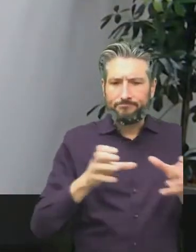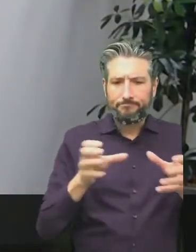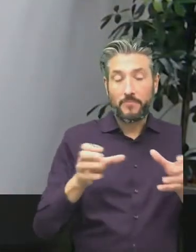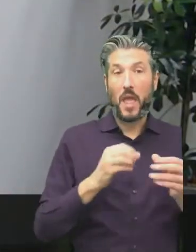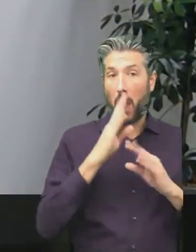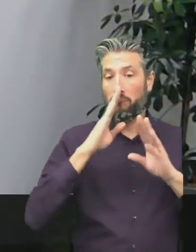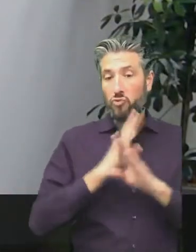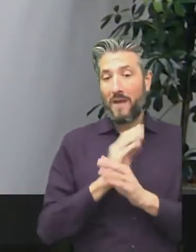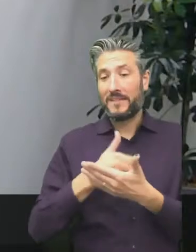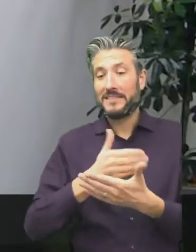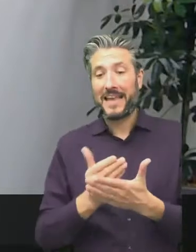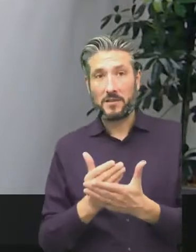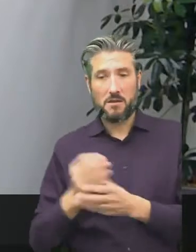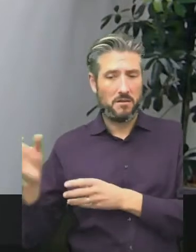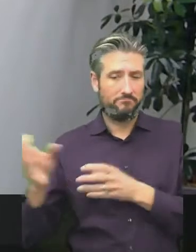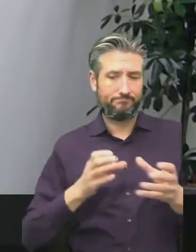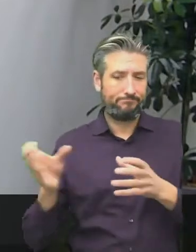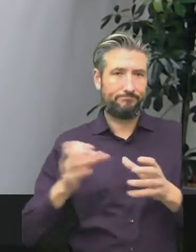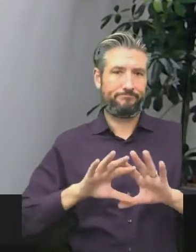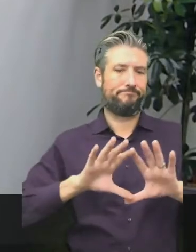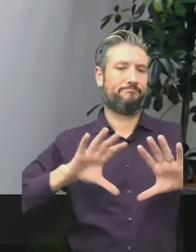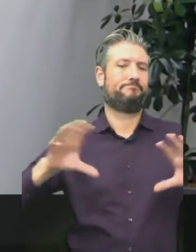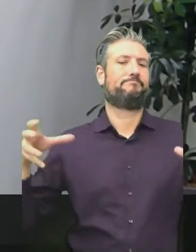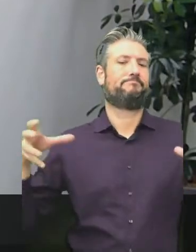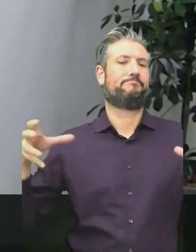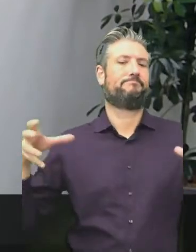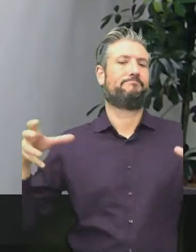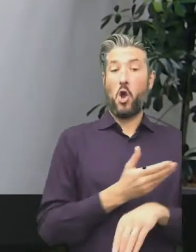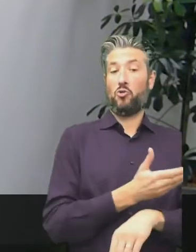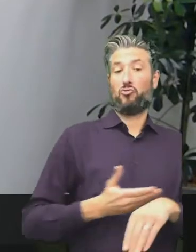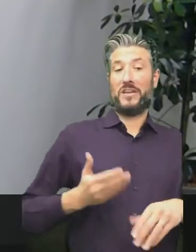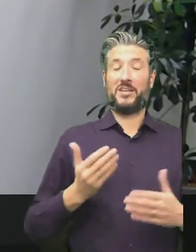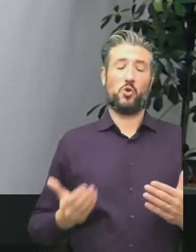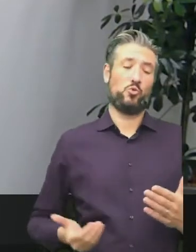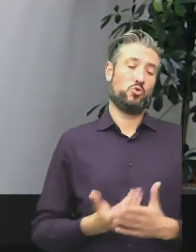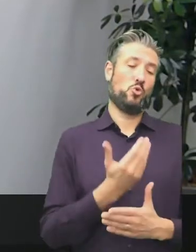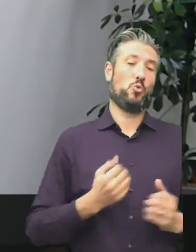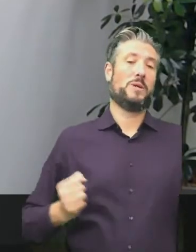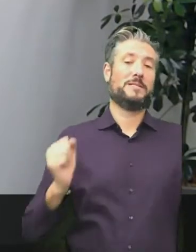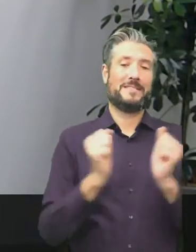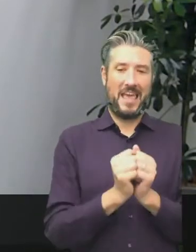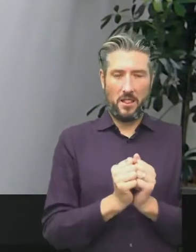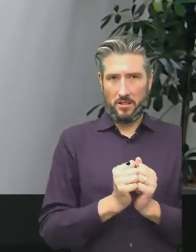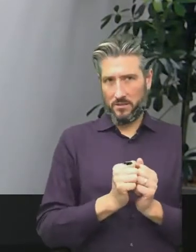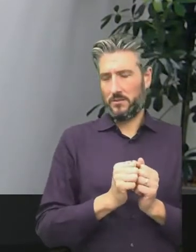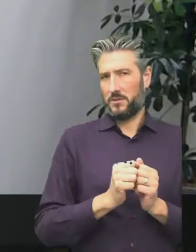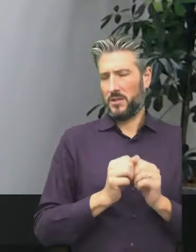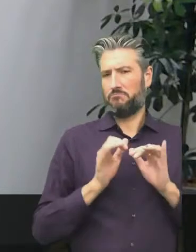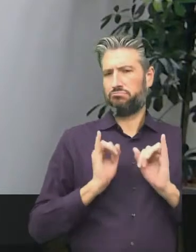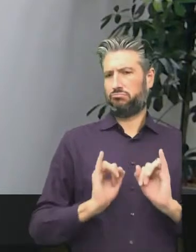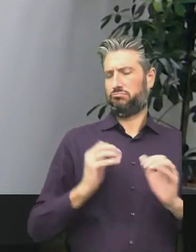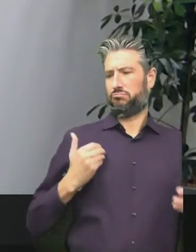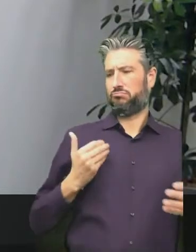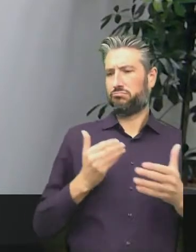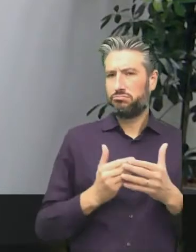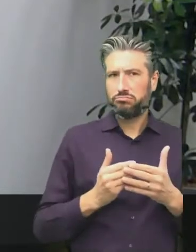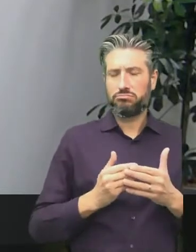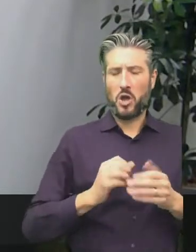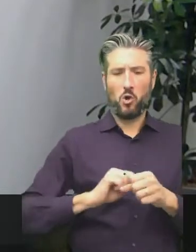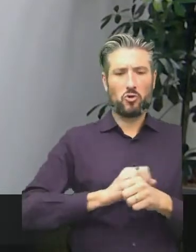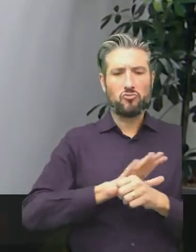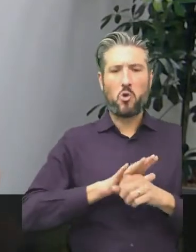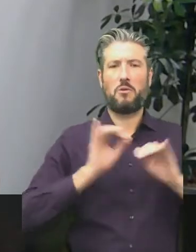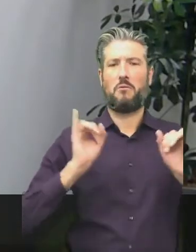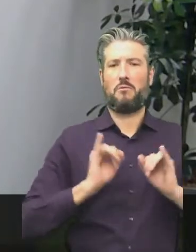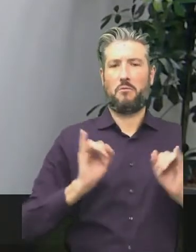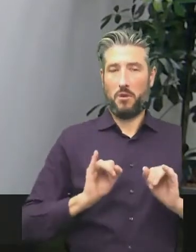New Deal, to use the opportunity provided by this awful pandemic to create jobs that are future-proof, that are viable. We